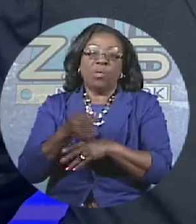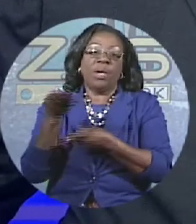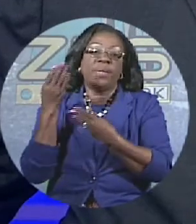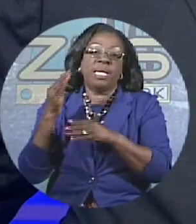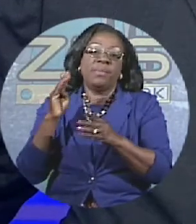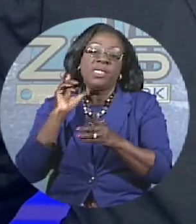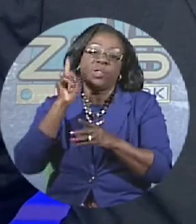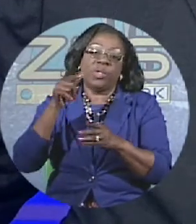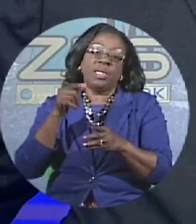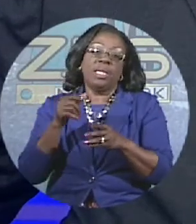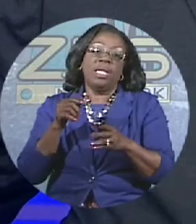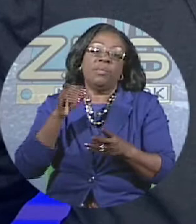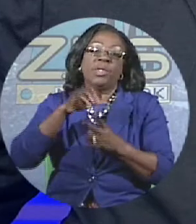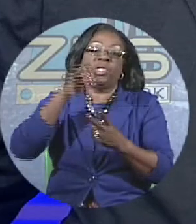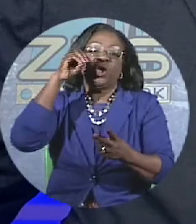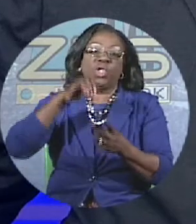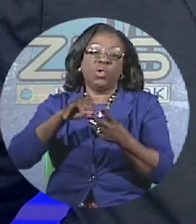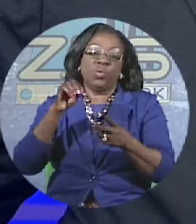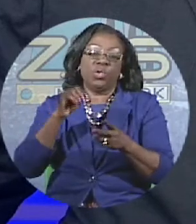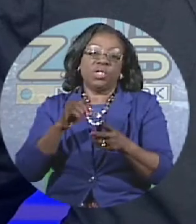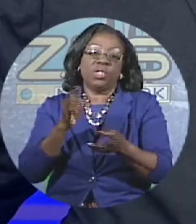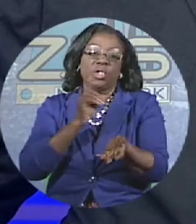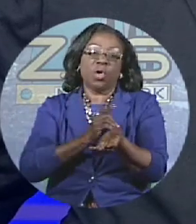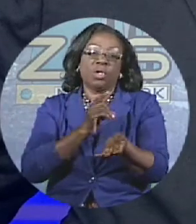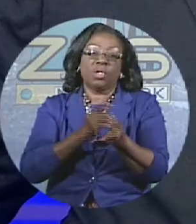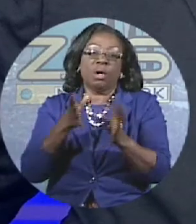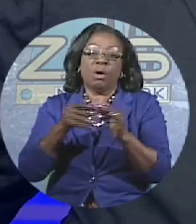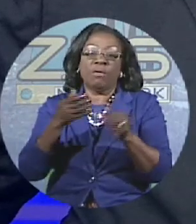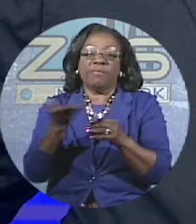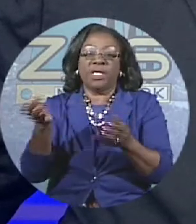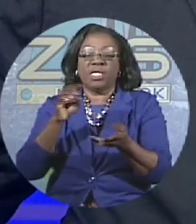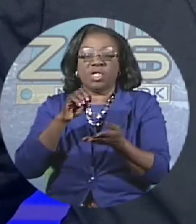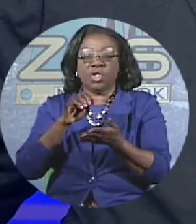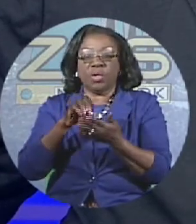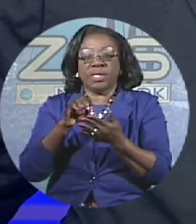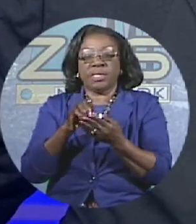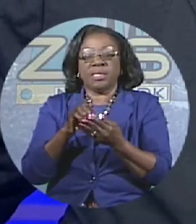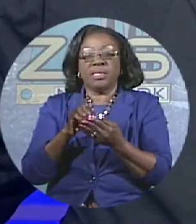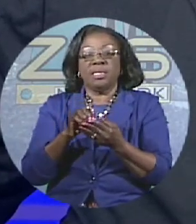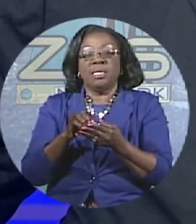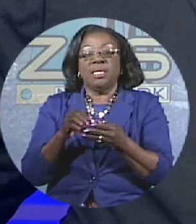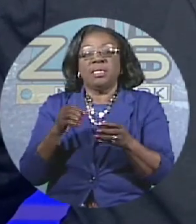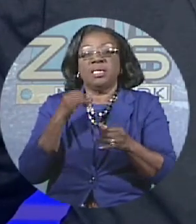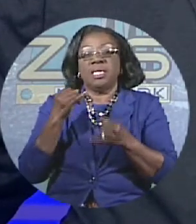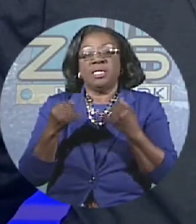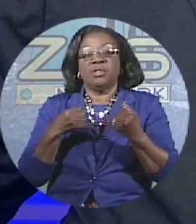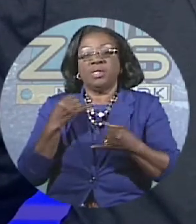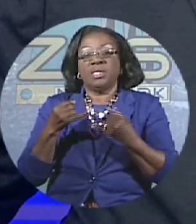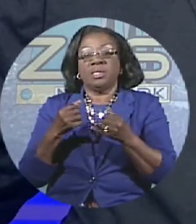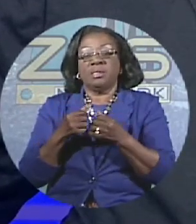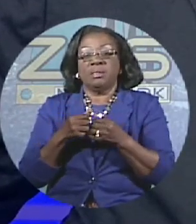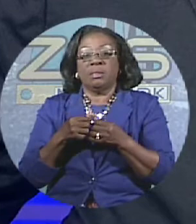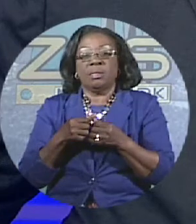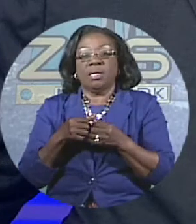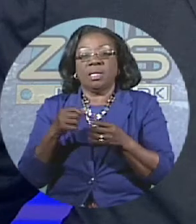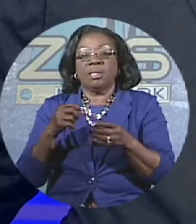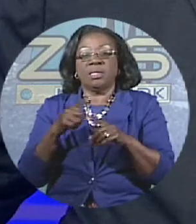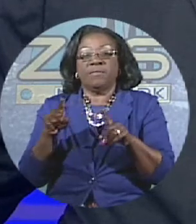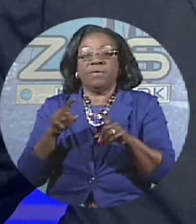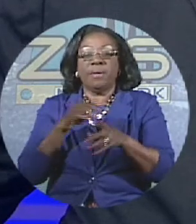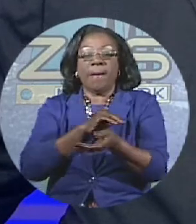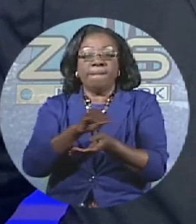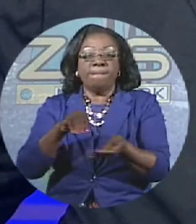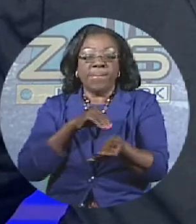which includes family medicine practitioners, general practitioners, internists, OBGYN specialists, and